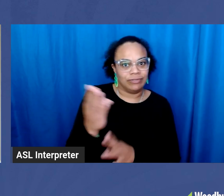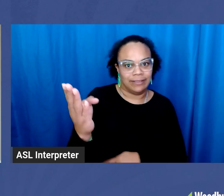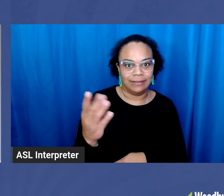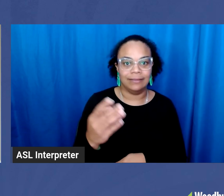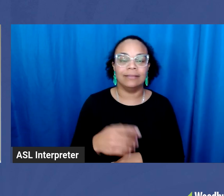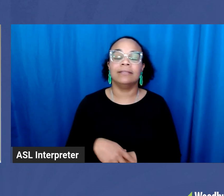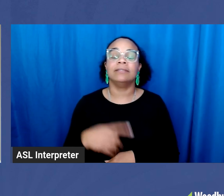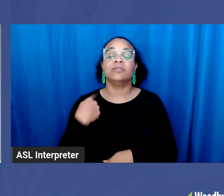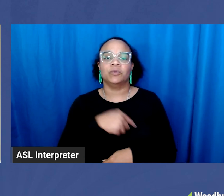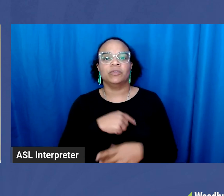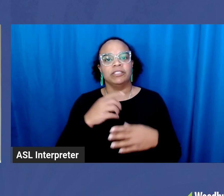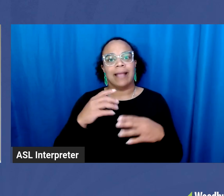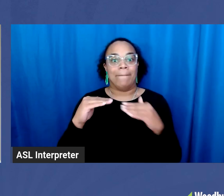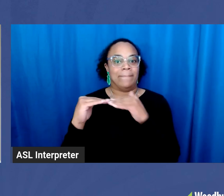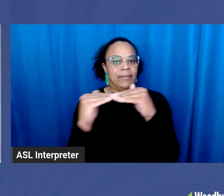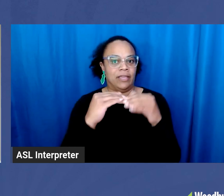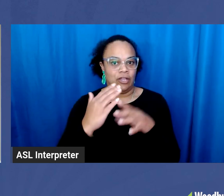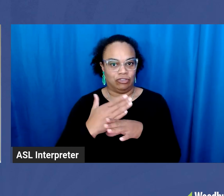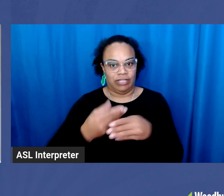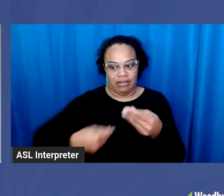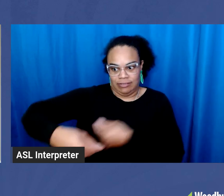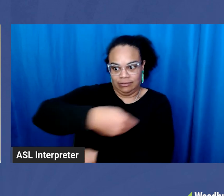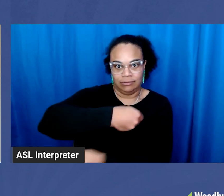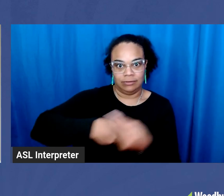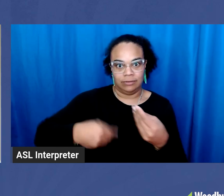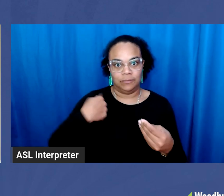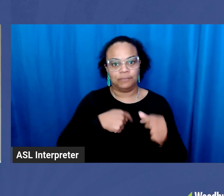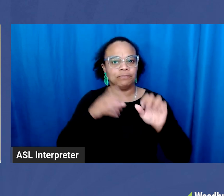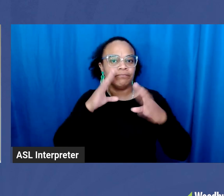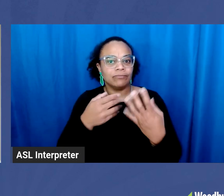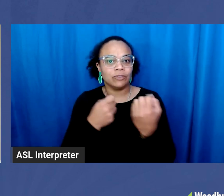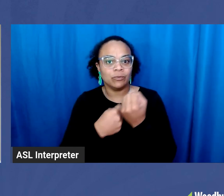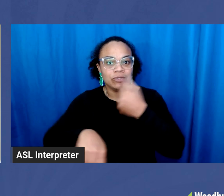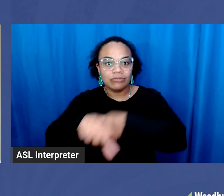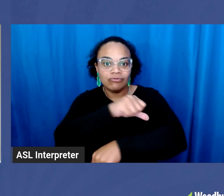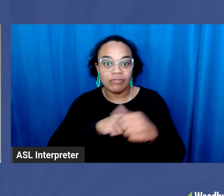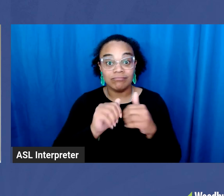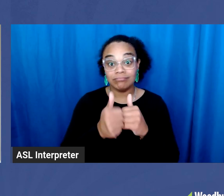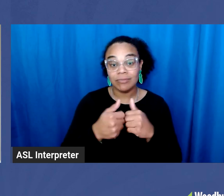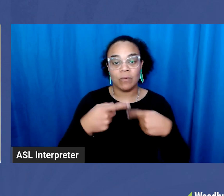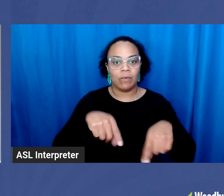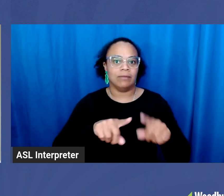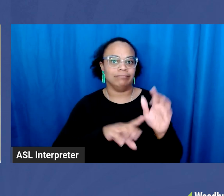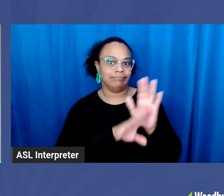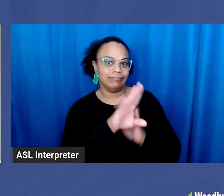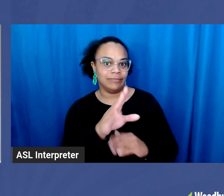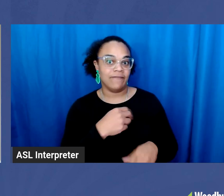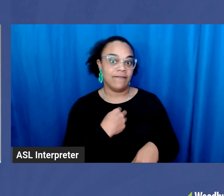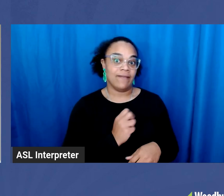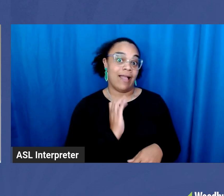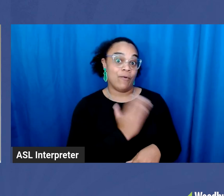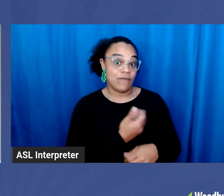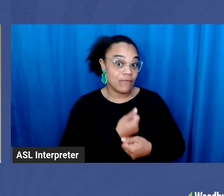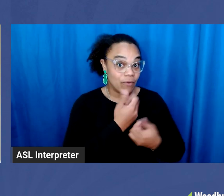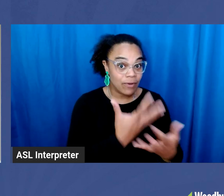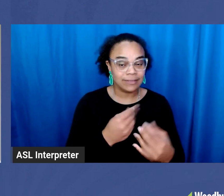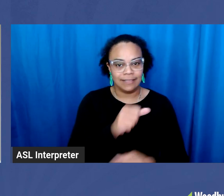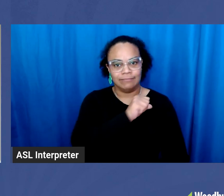space, and we focus on supporting each other as we develop our voice and authority as social justice